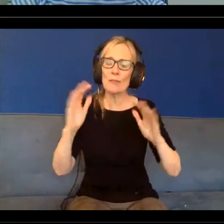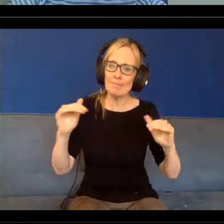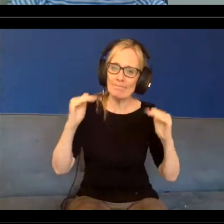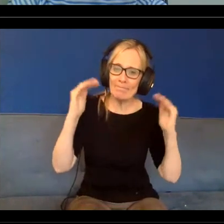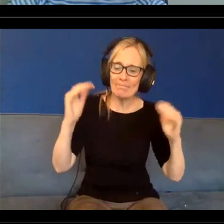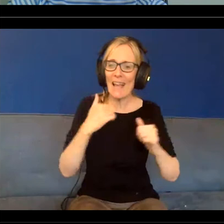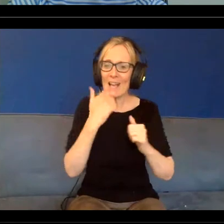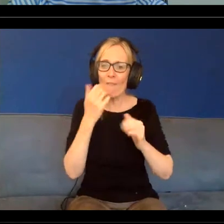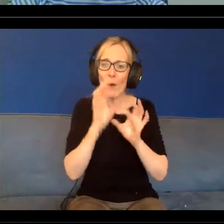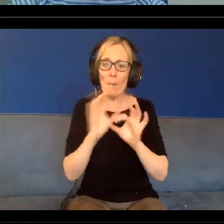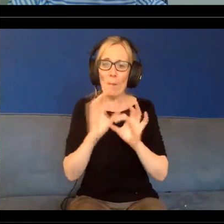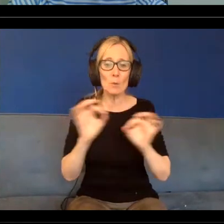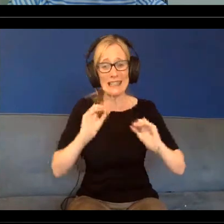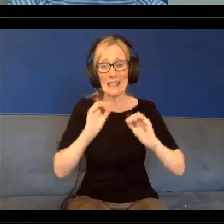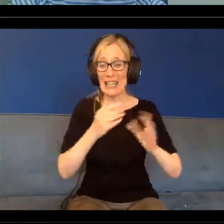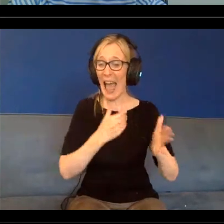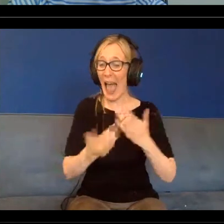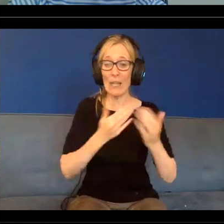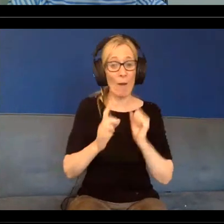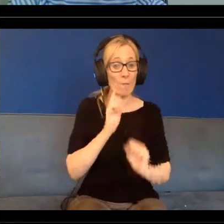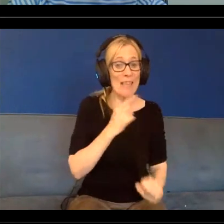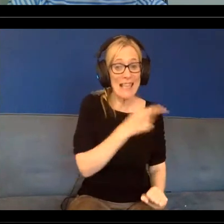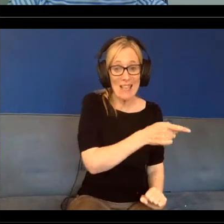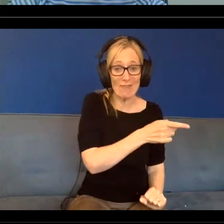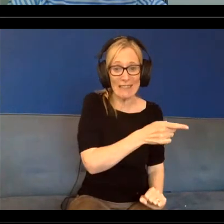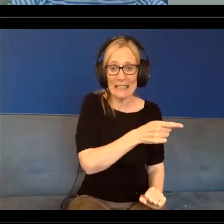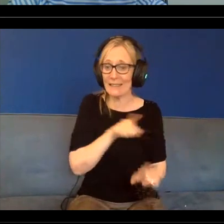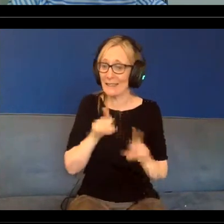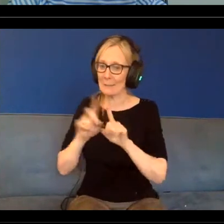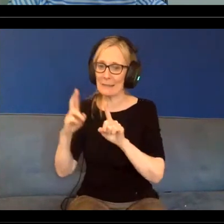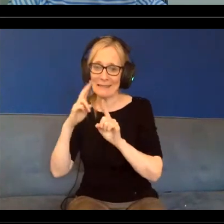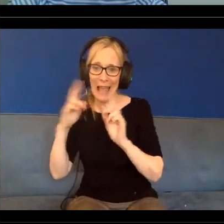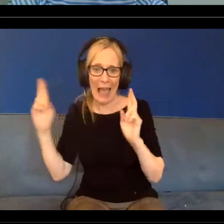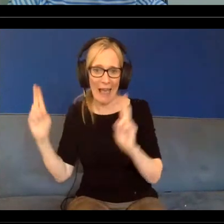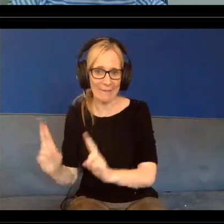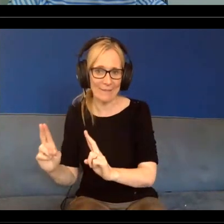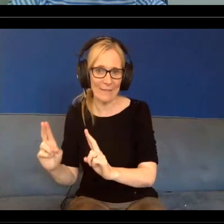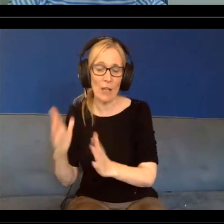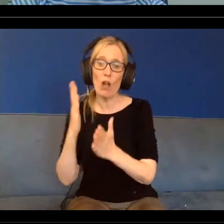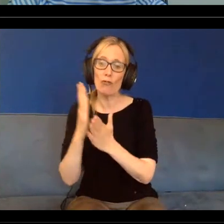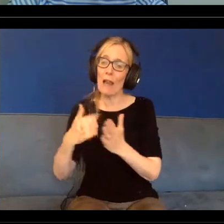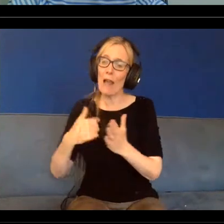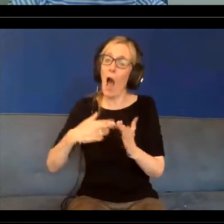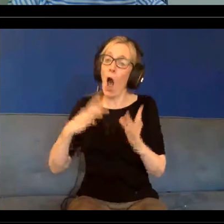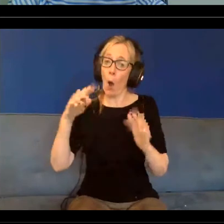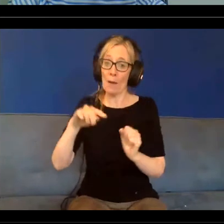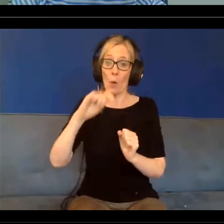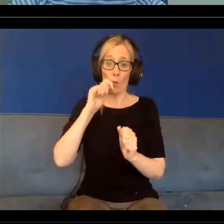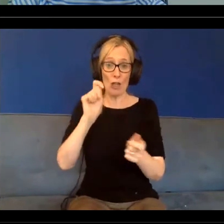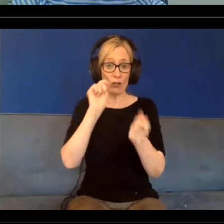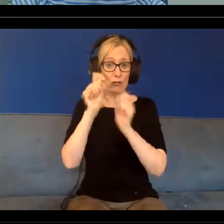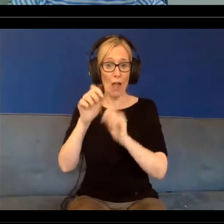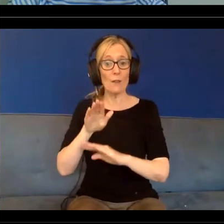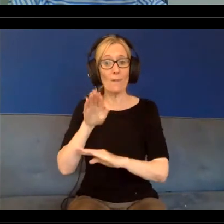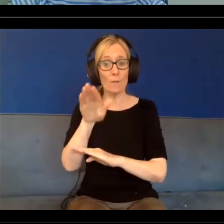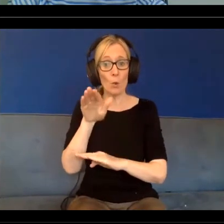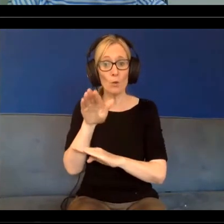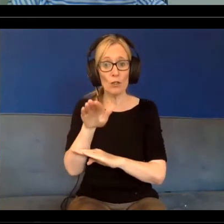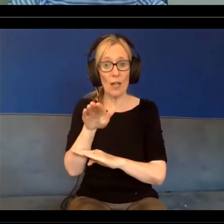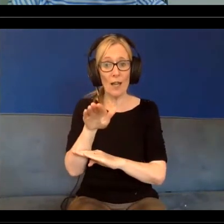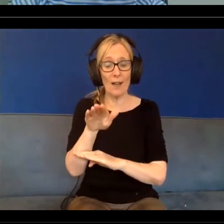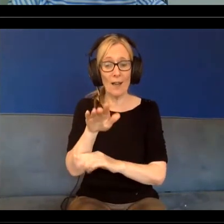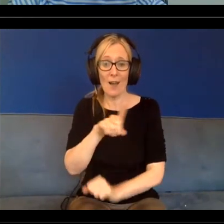curriculum anyway. And I hope that plan area will change one day. That's because